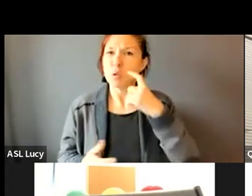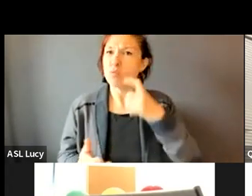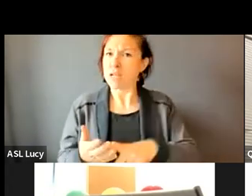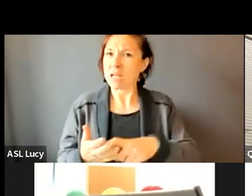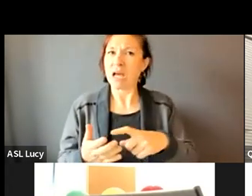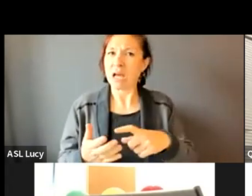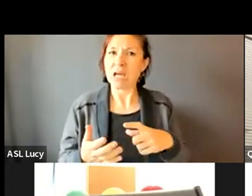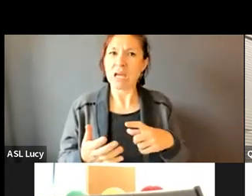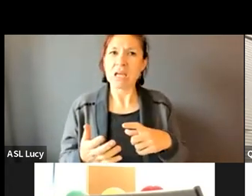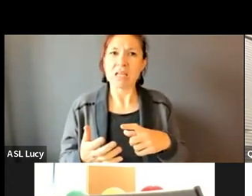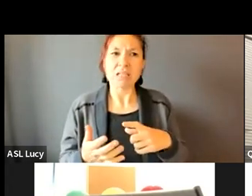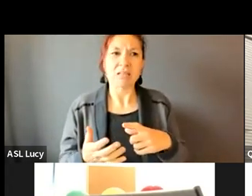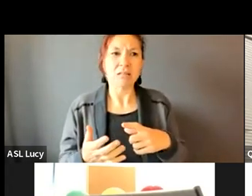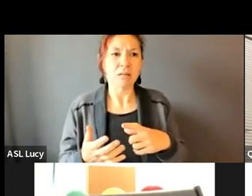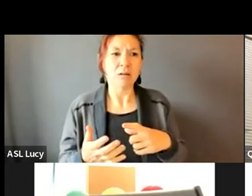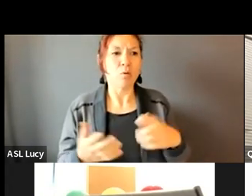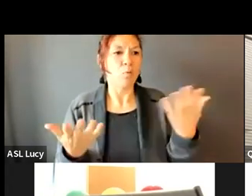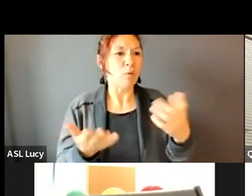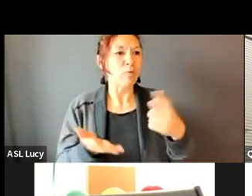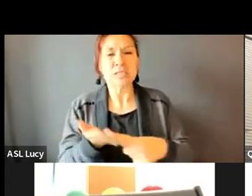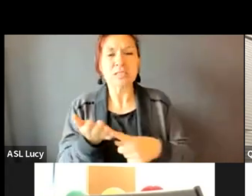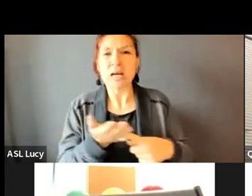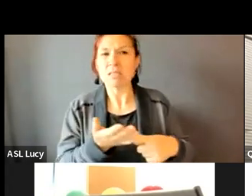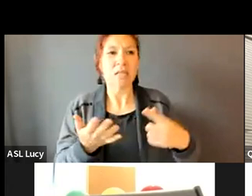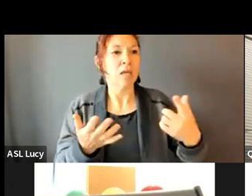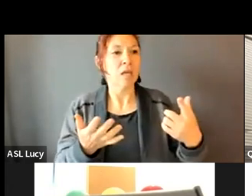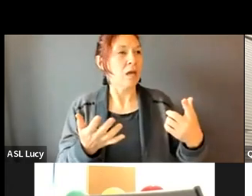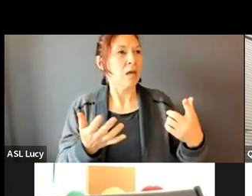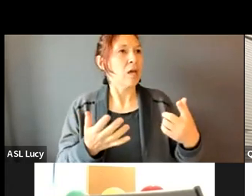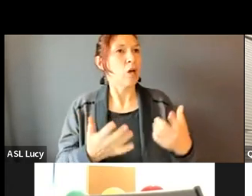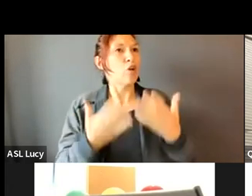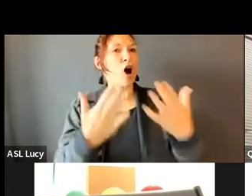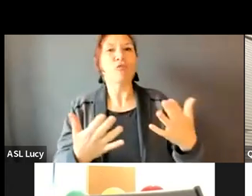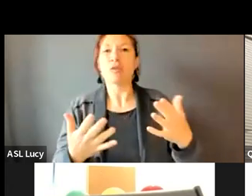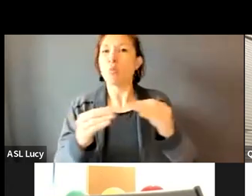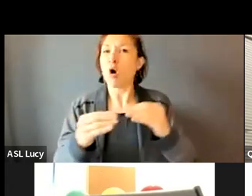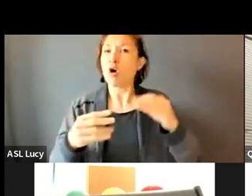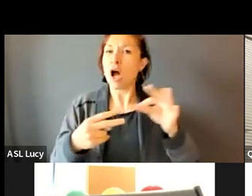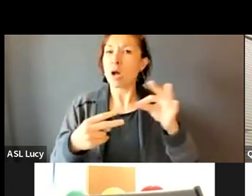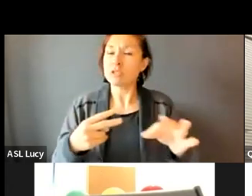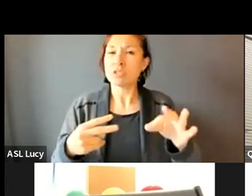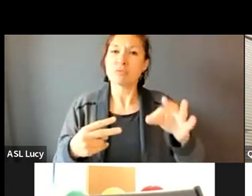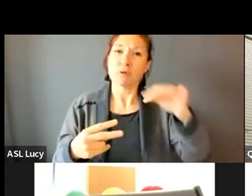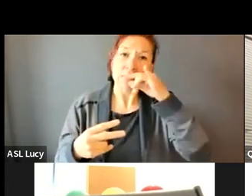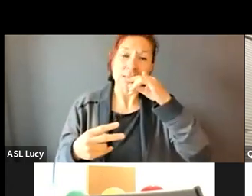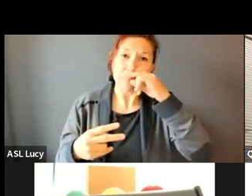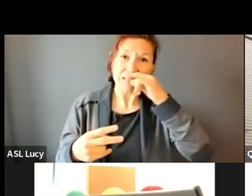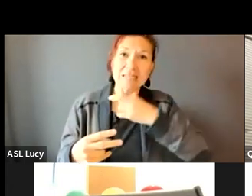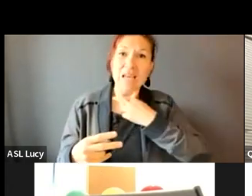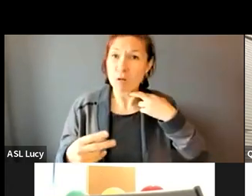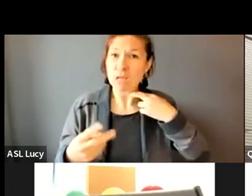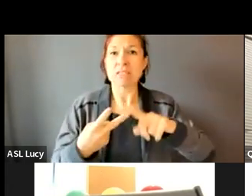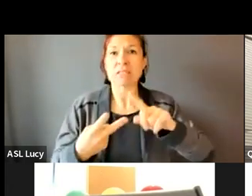around earlier enrollment for summer programs and more options for vulnerable kids and even sharing